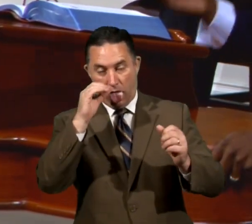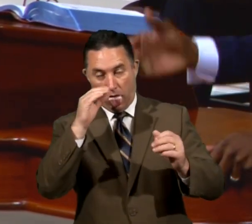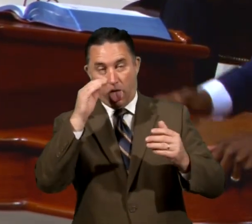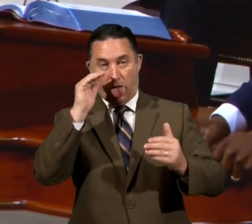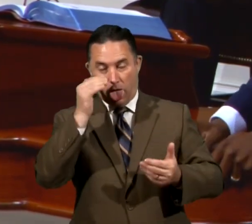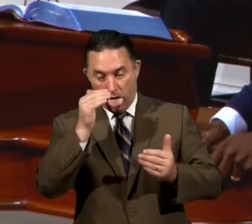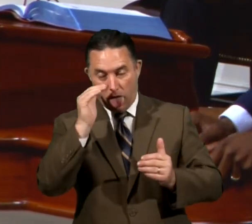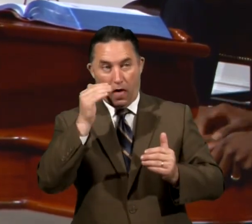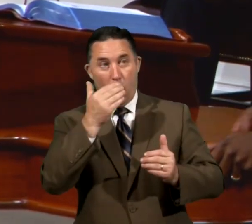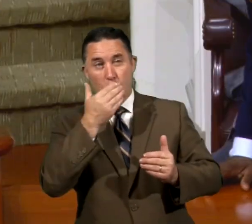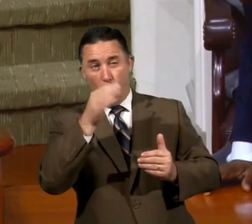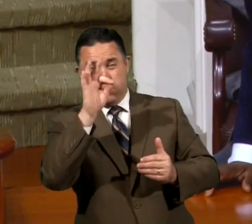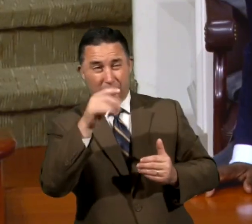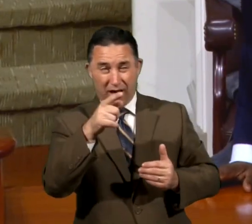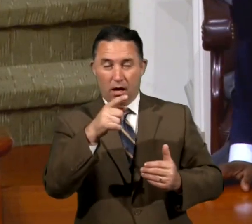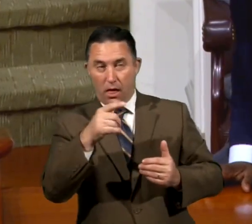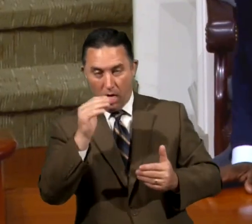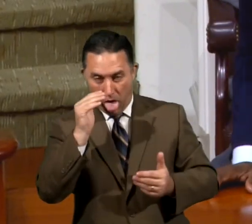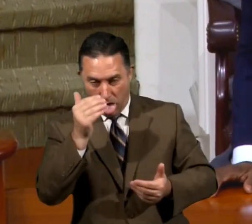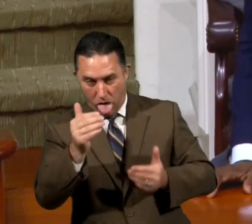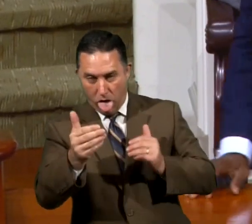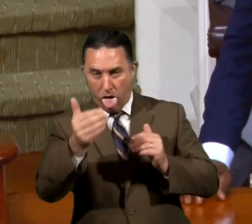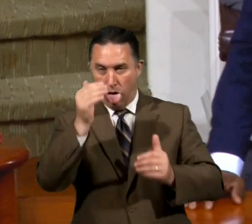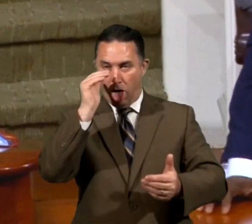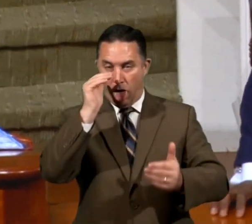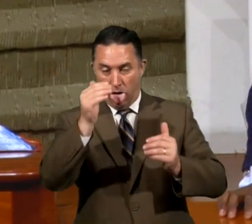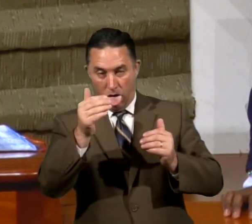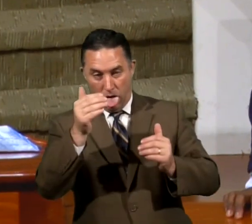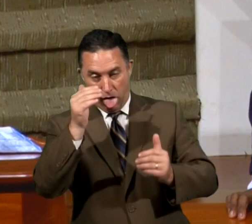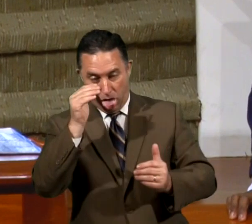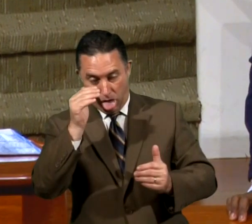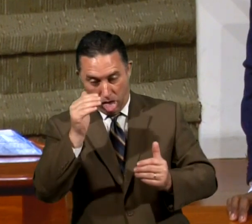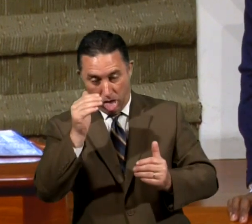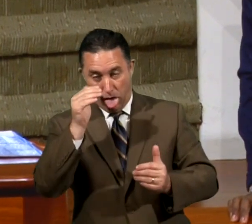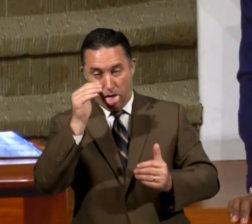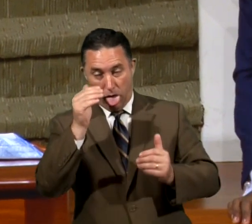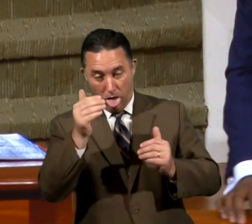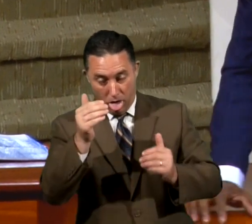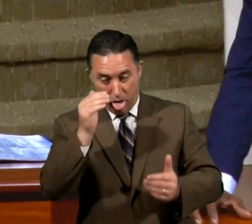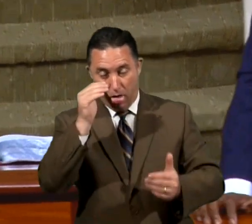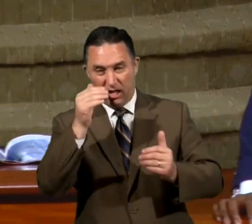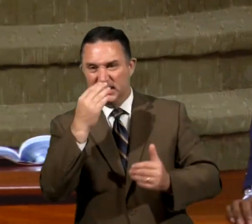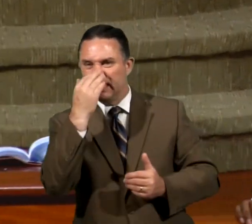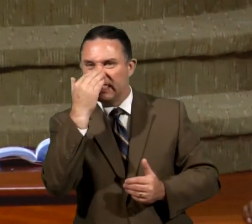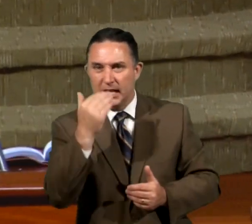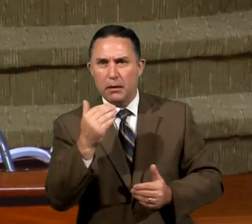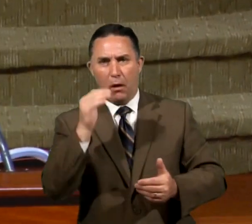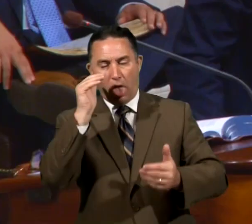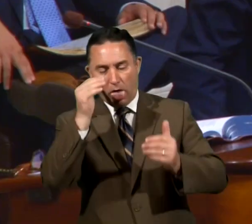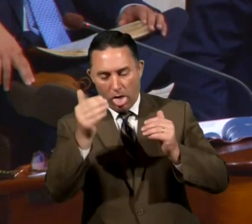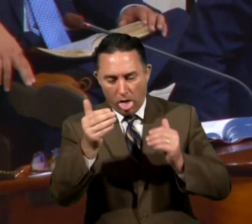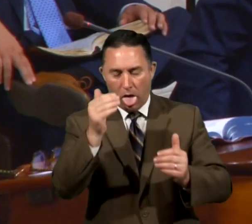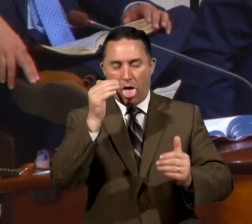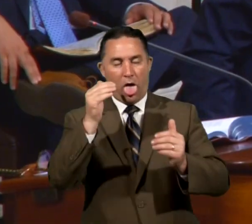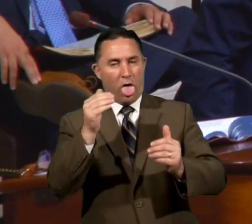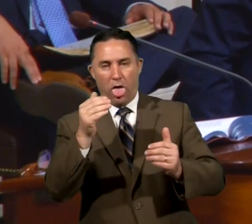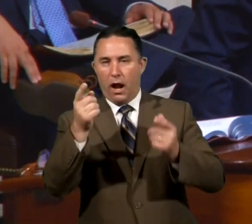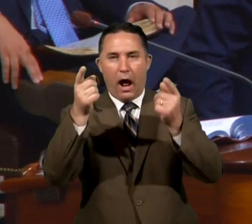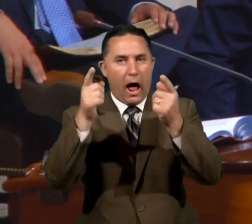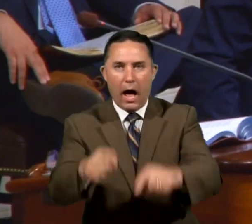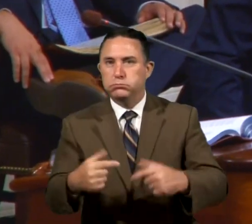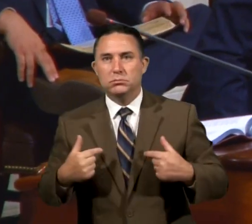preacher's saying is really good, but I'm being overwhelmed right now with sleep. It's just happening